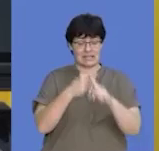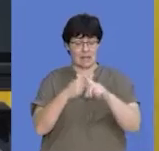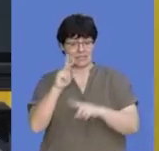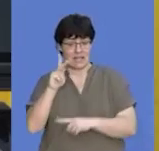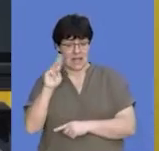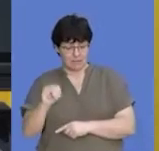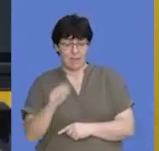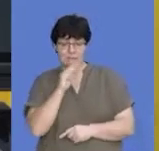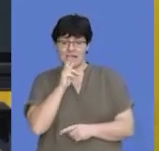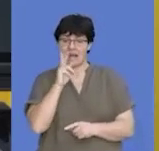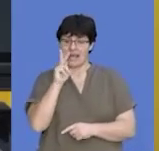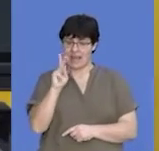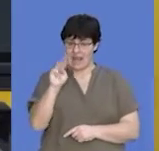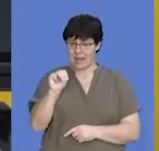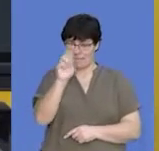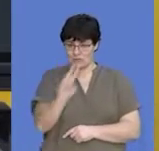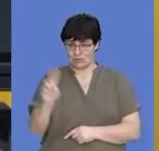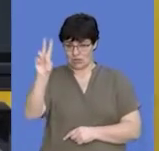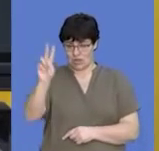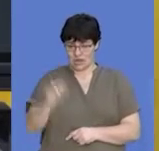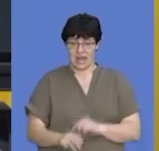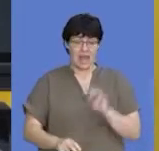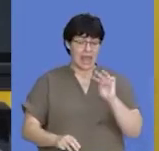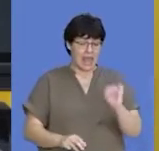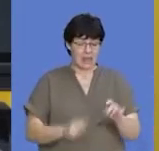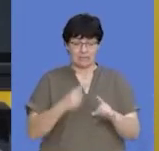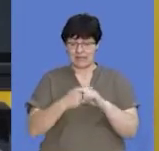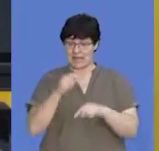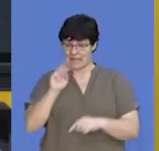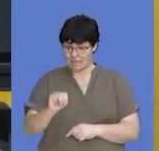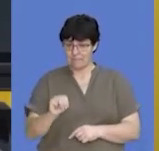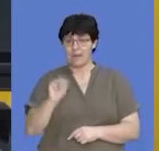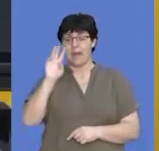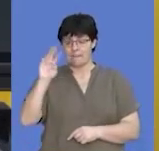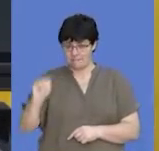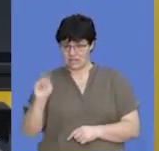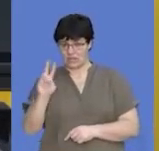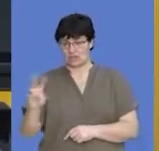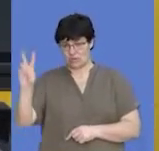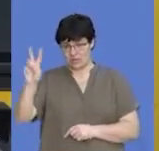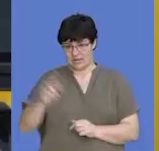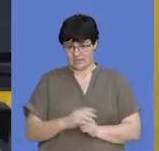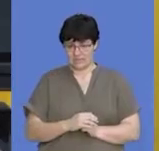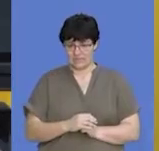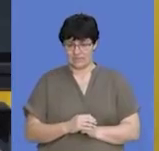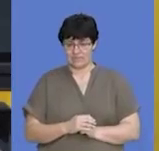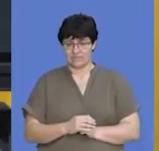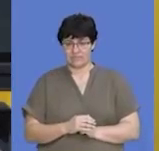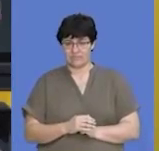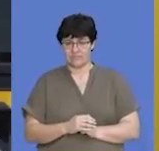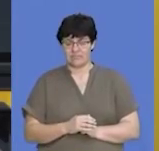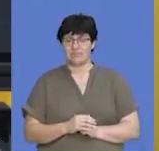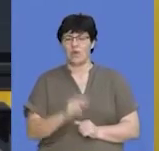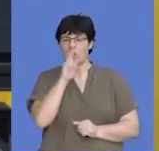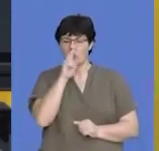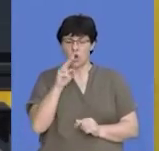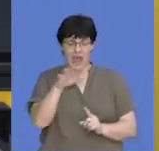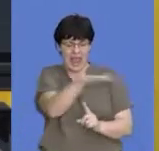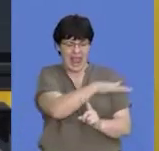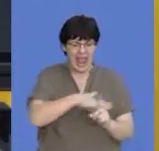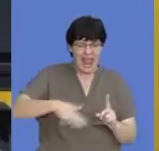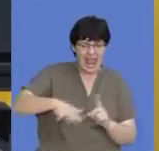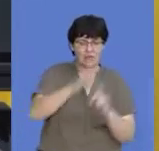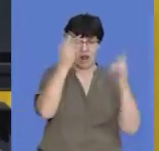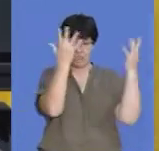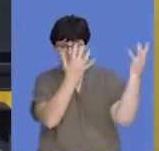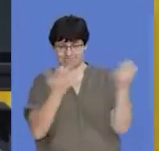is kilometers squared. Meters times meters is meters squared. Let's look at how the area